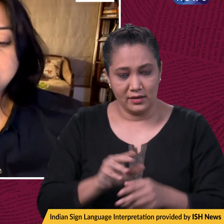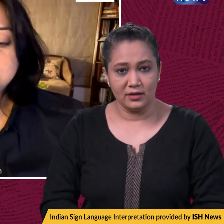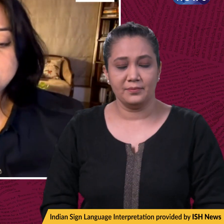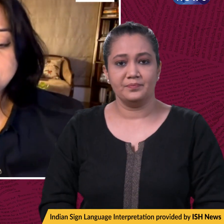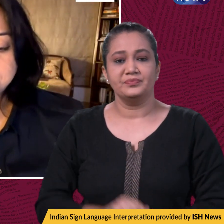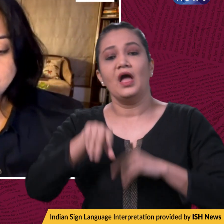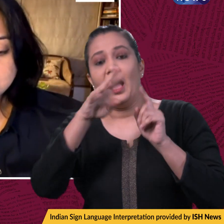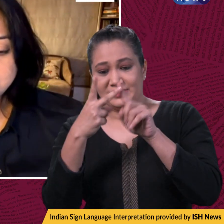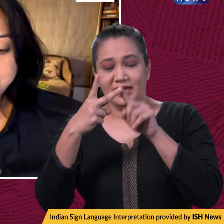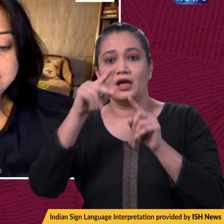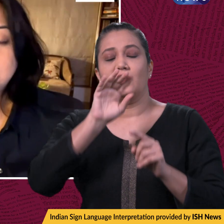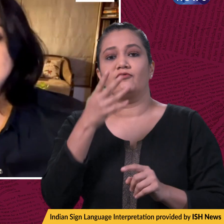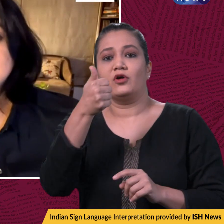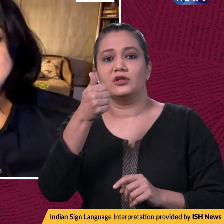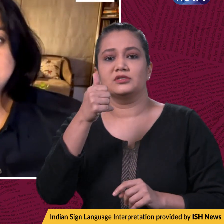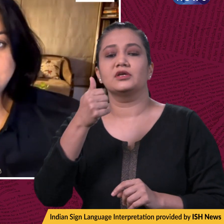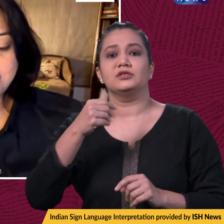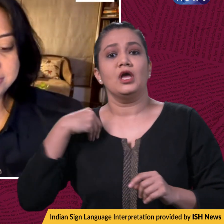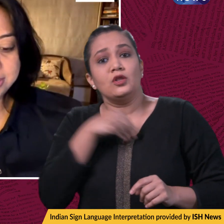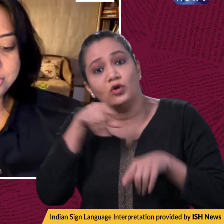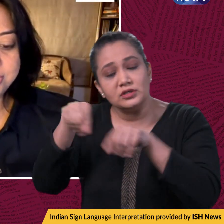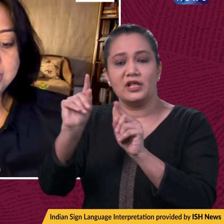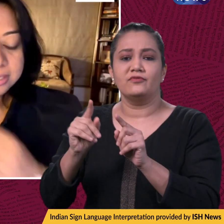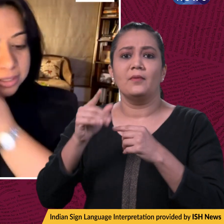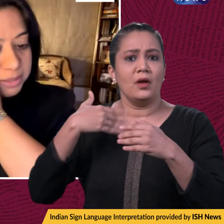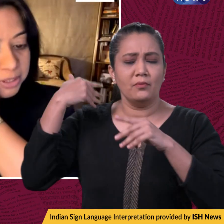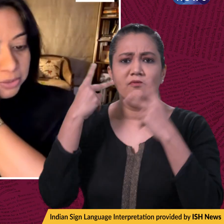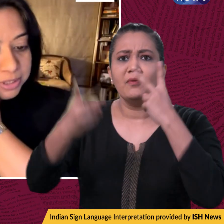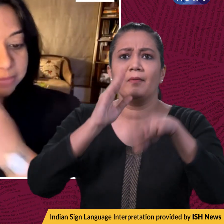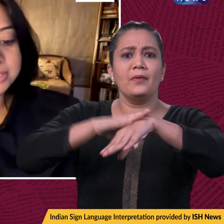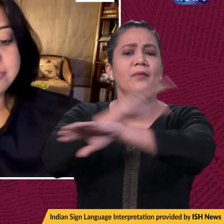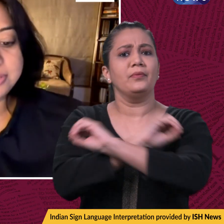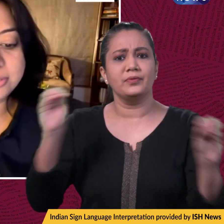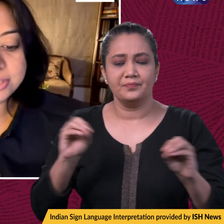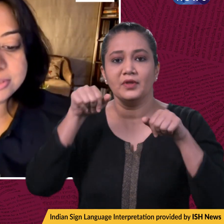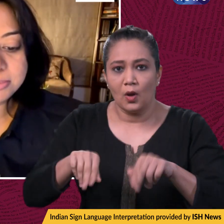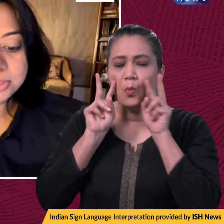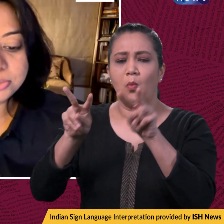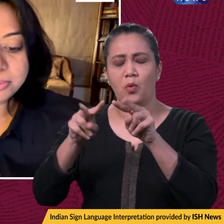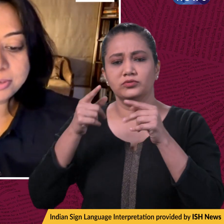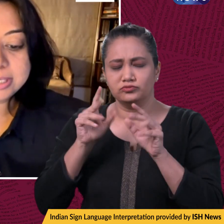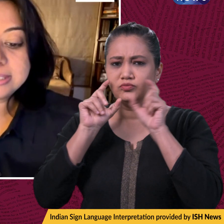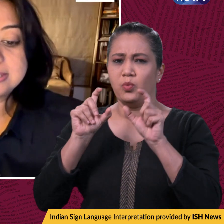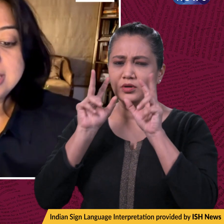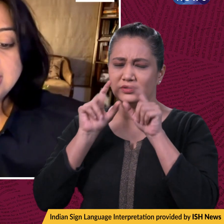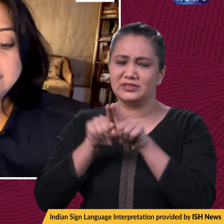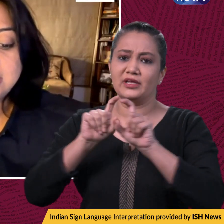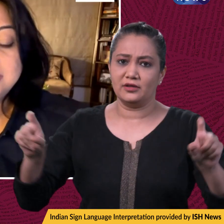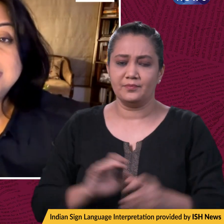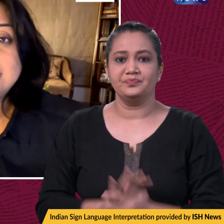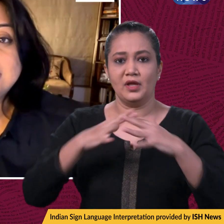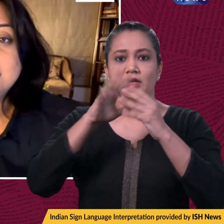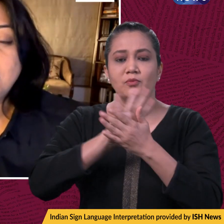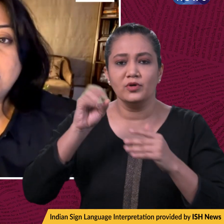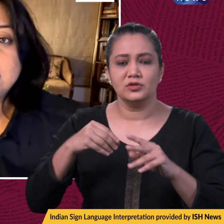is a 46-year-old doctor who doesn't have any travel history. He is being observed carefully. According to WHO, Omicron cases have now